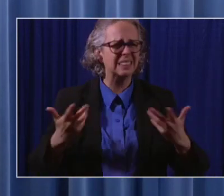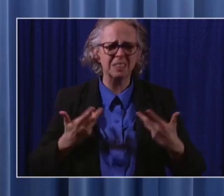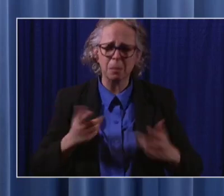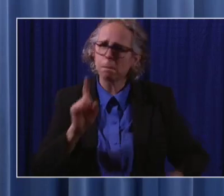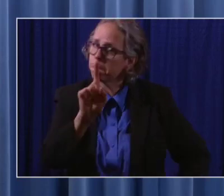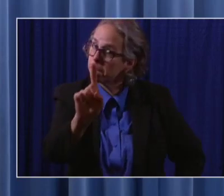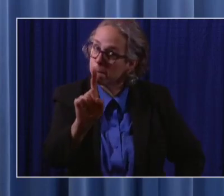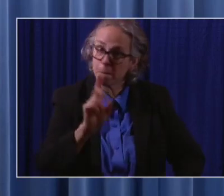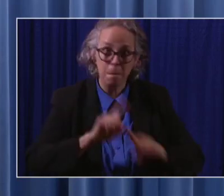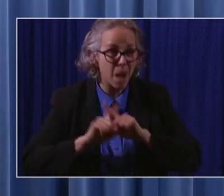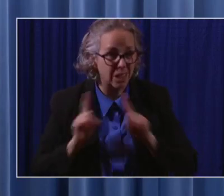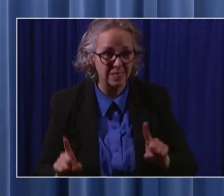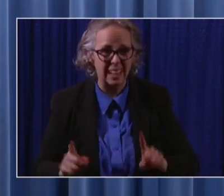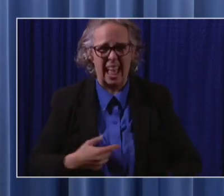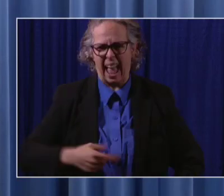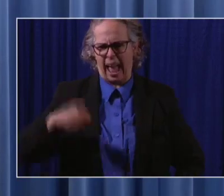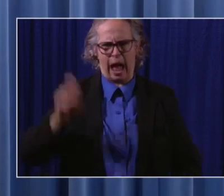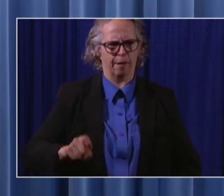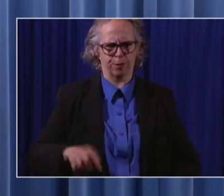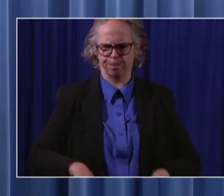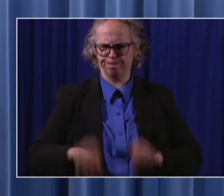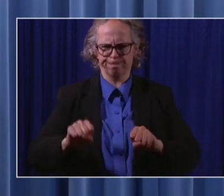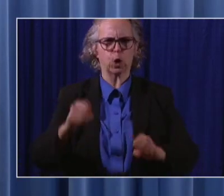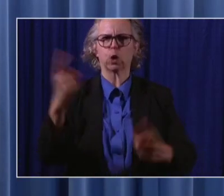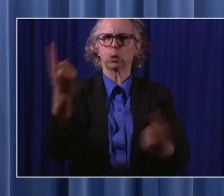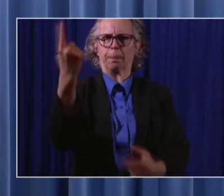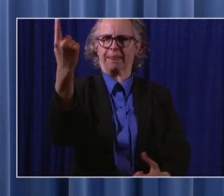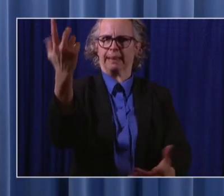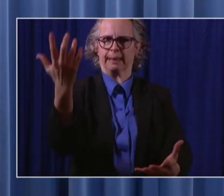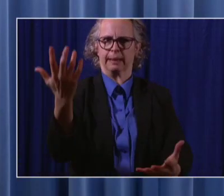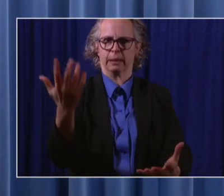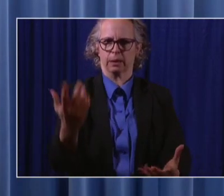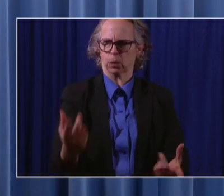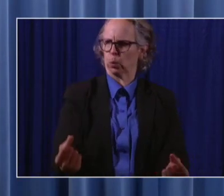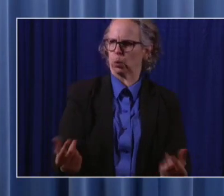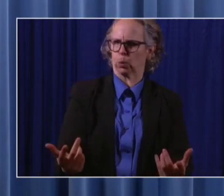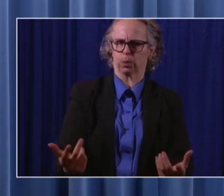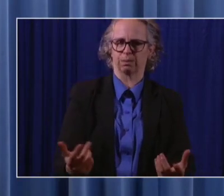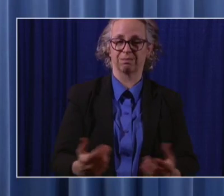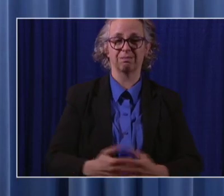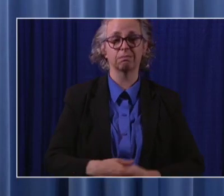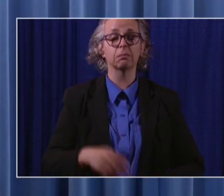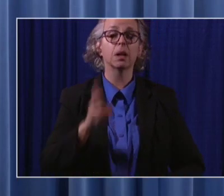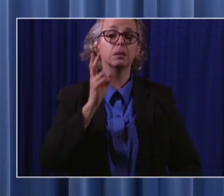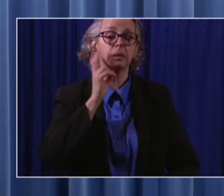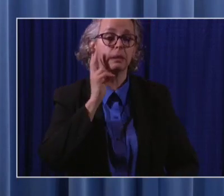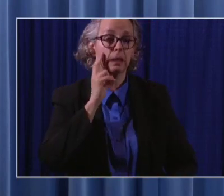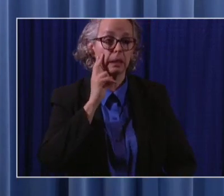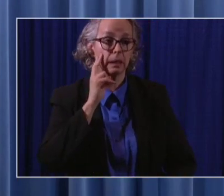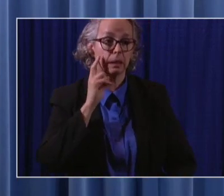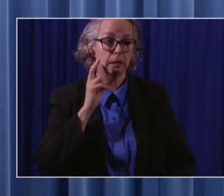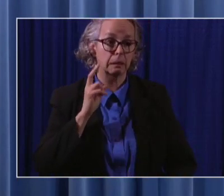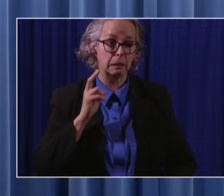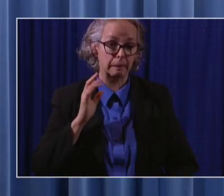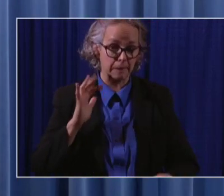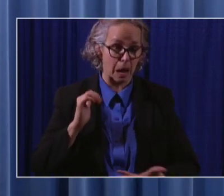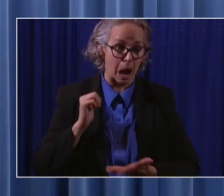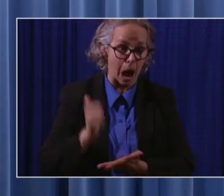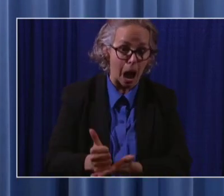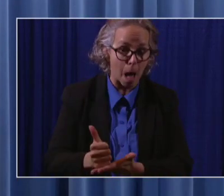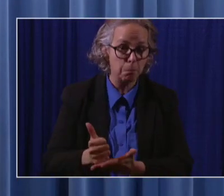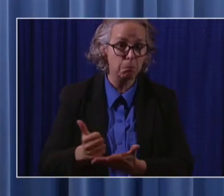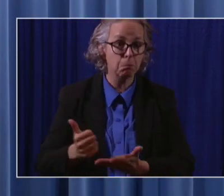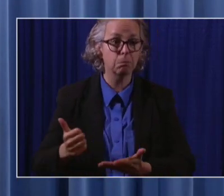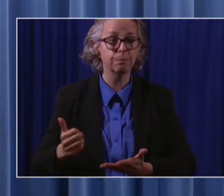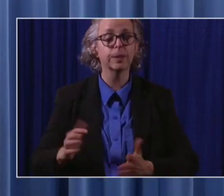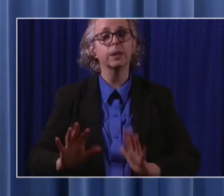action, and see what kind of results we get from this action. So today, I'm